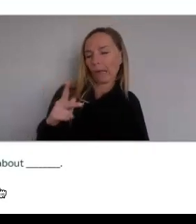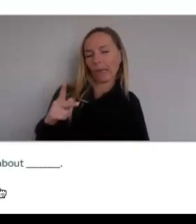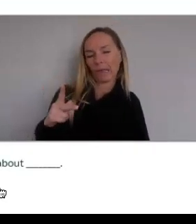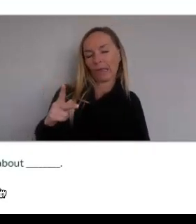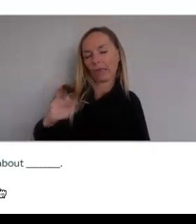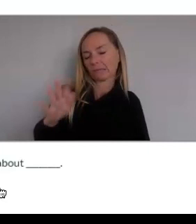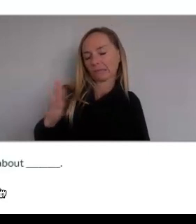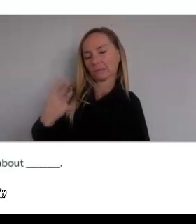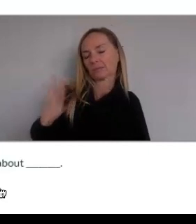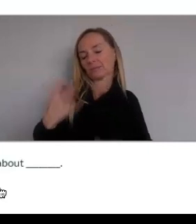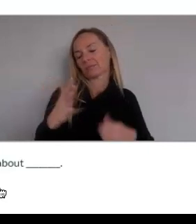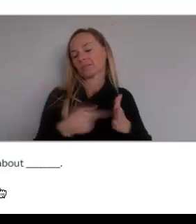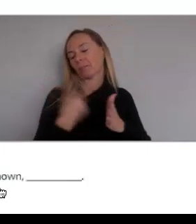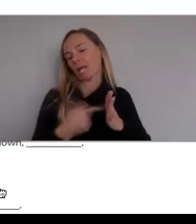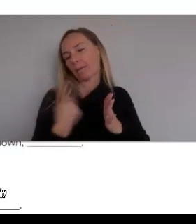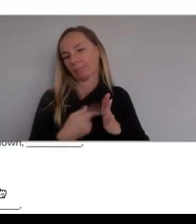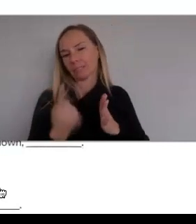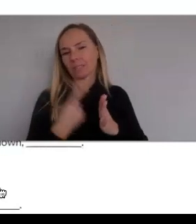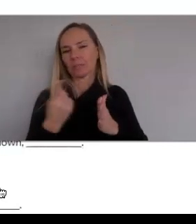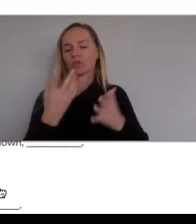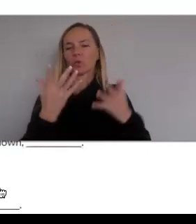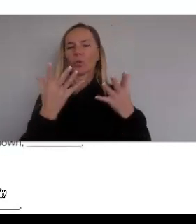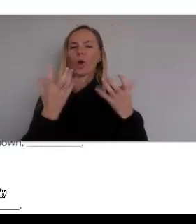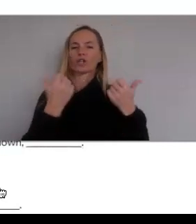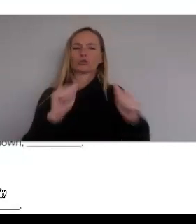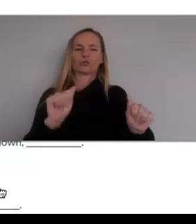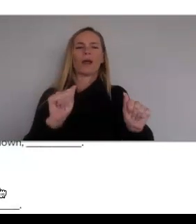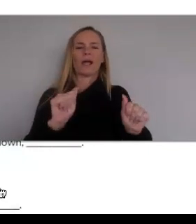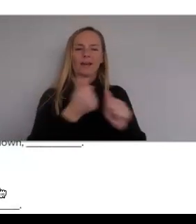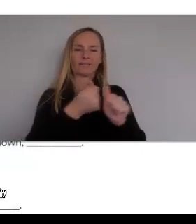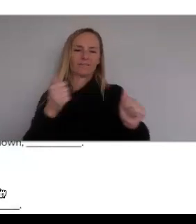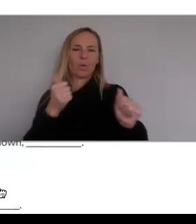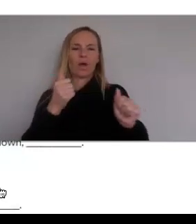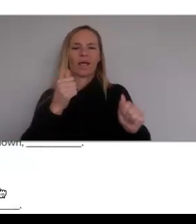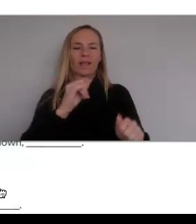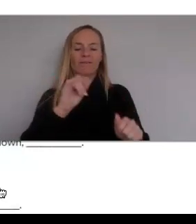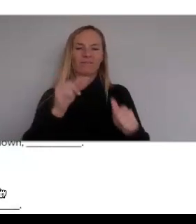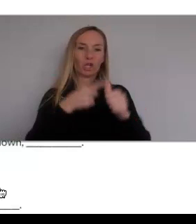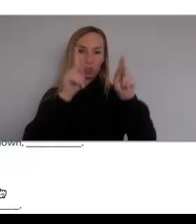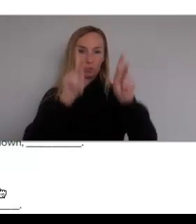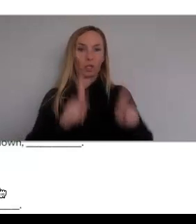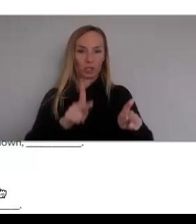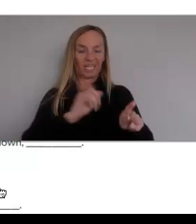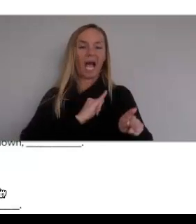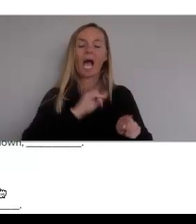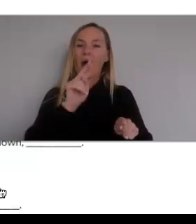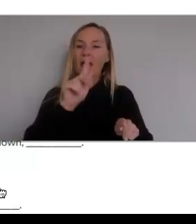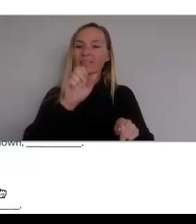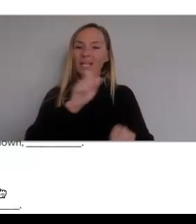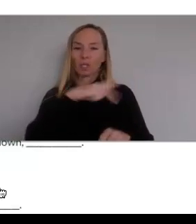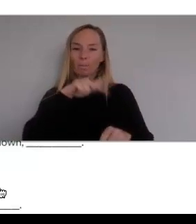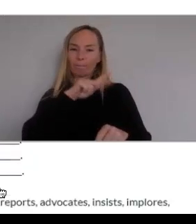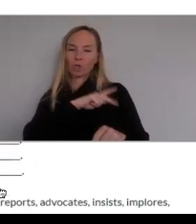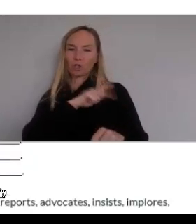some contexts, but you want to move away from the I, from the first person, unless it's a personal narrative